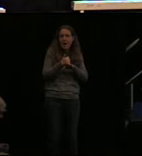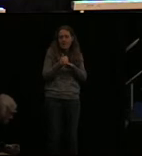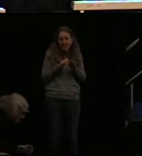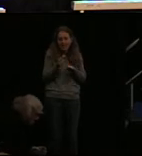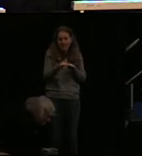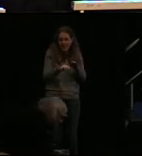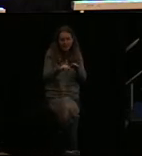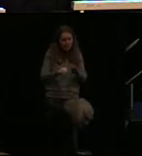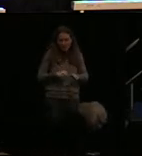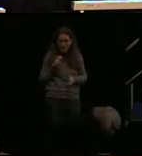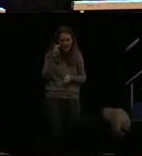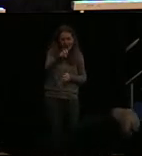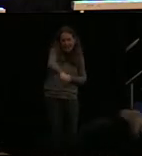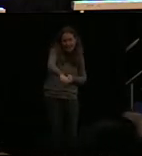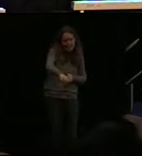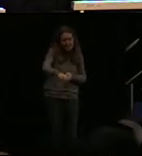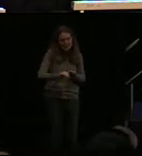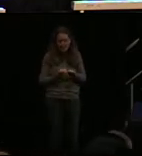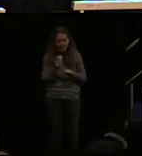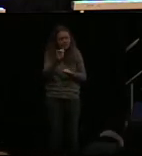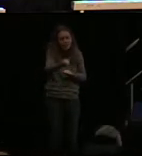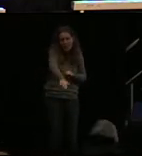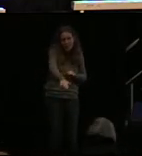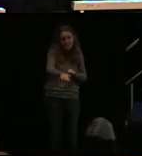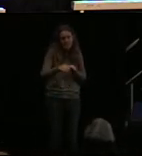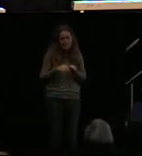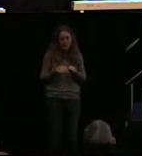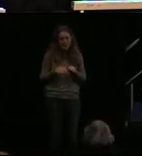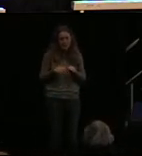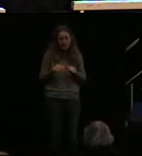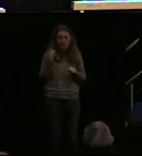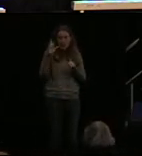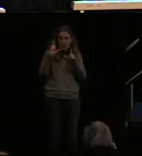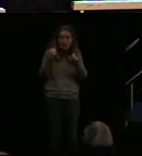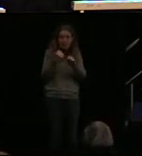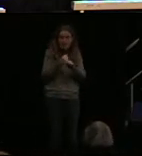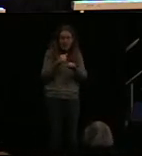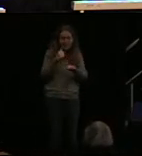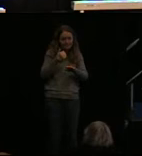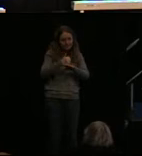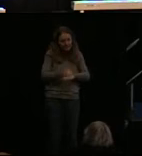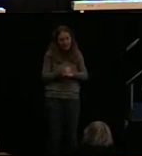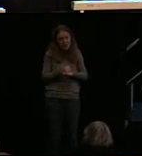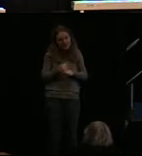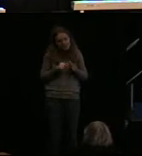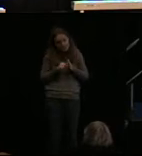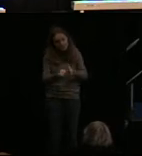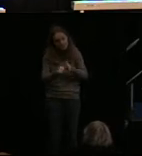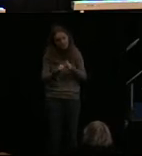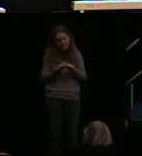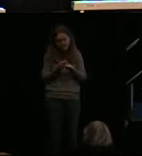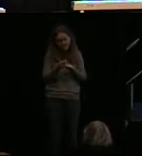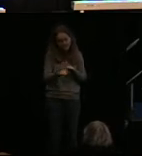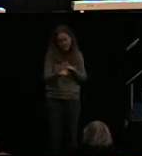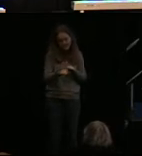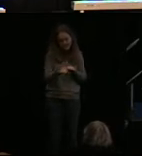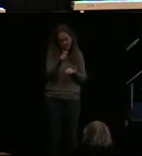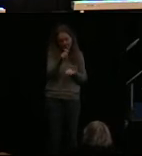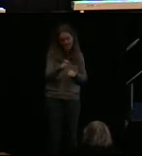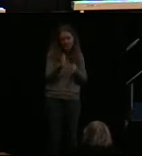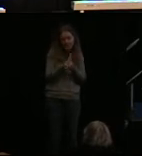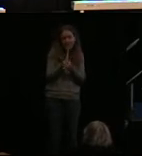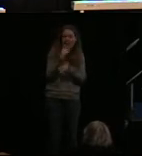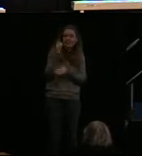jumps. The Lord makes firm the steps of the one who delights in him.